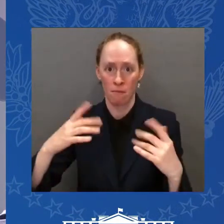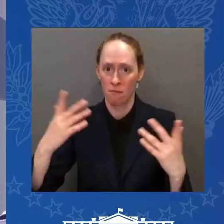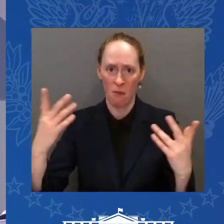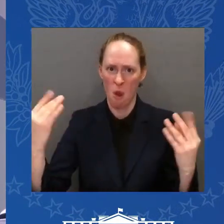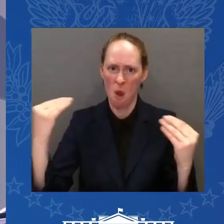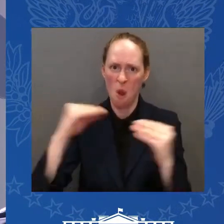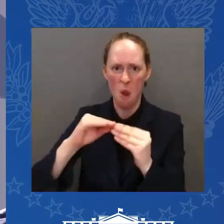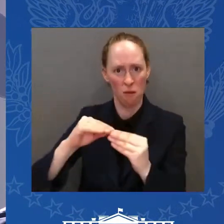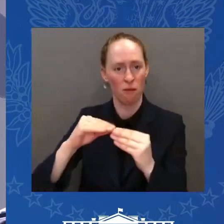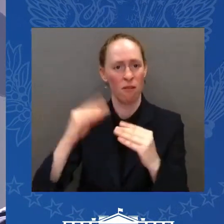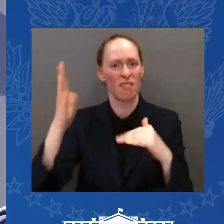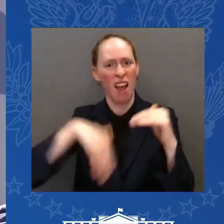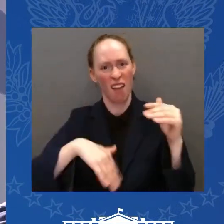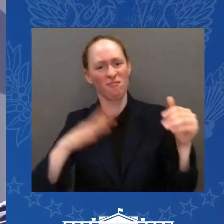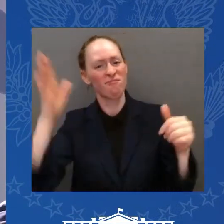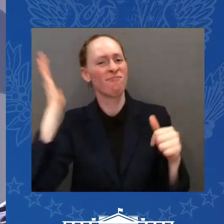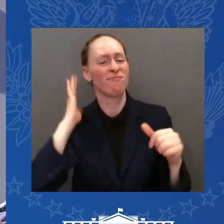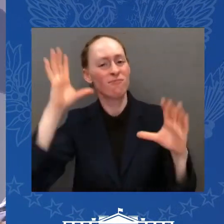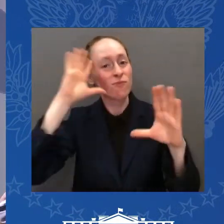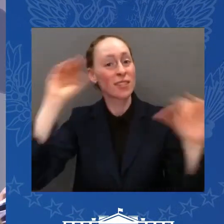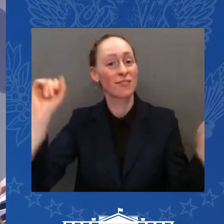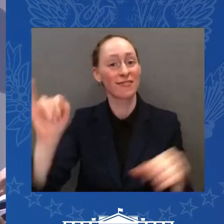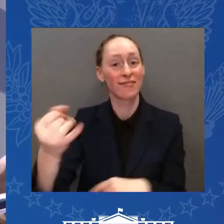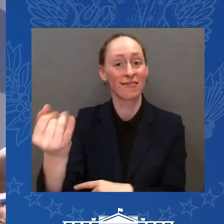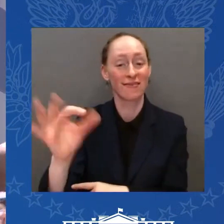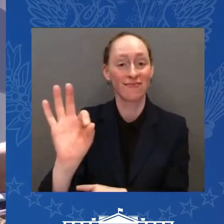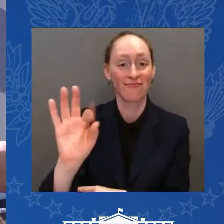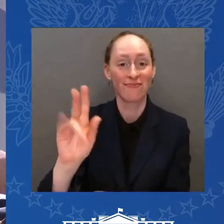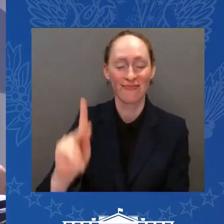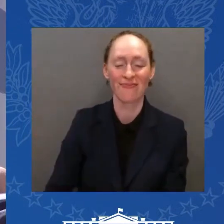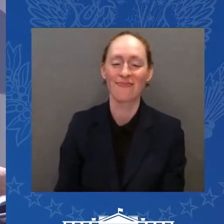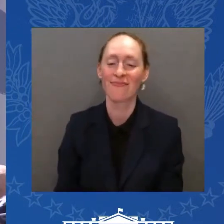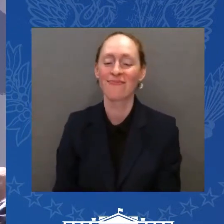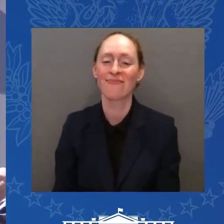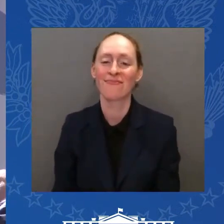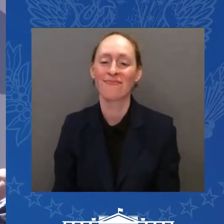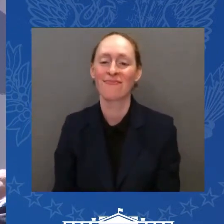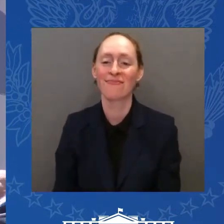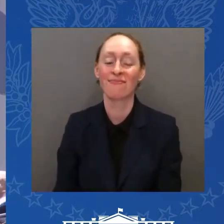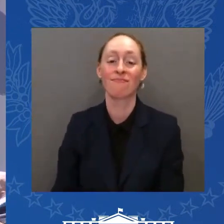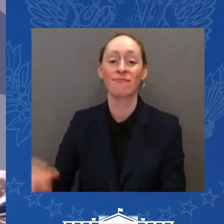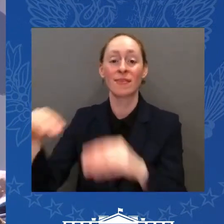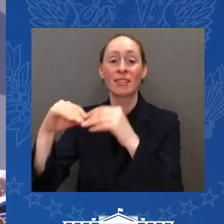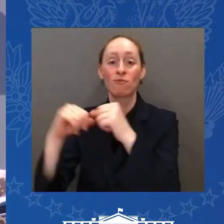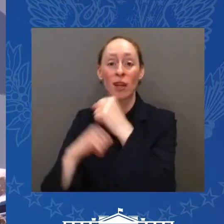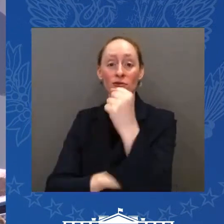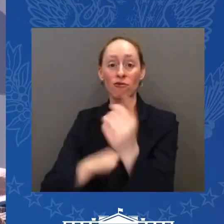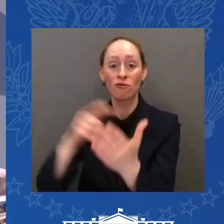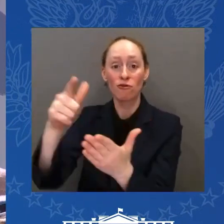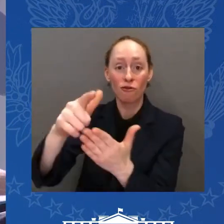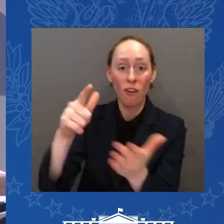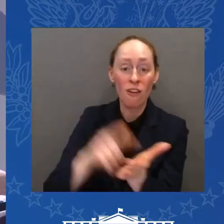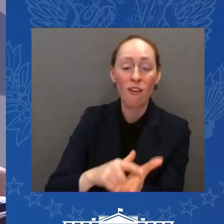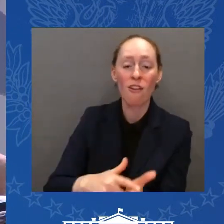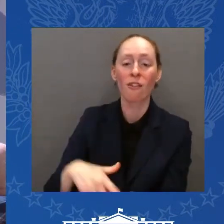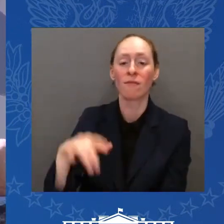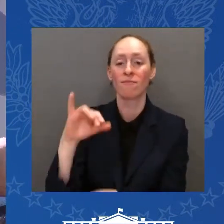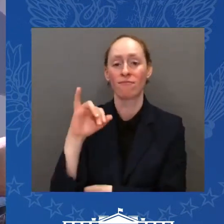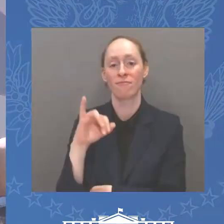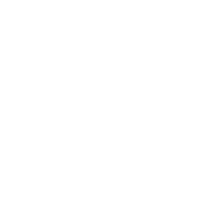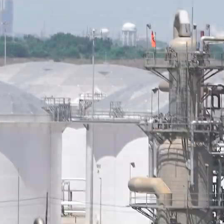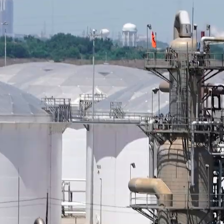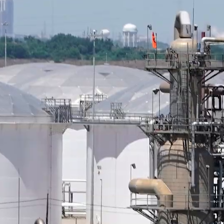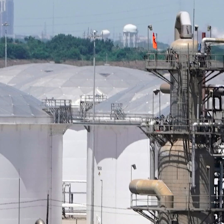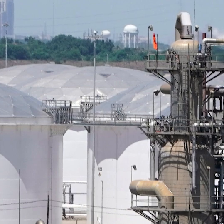I signed the Bipartisan Infrastructure Law and the Inflation Reduction Act, the largest investments in climate, environmental justice, and conservation ever anywhere,